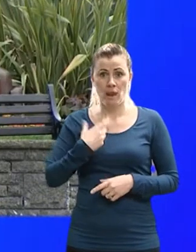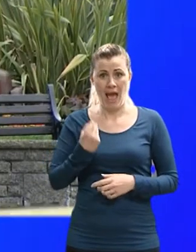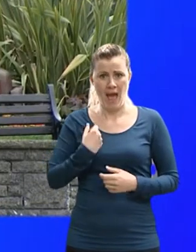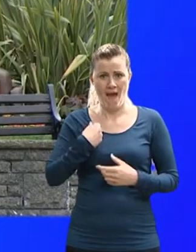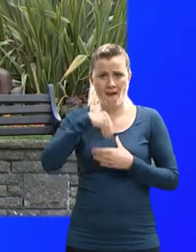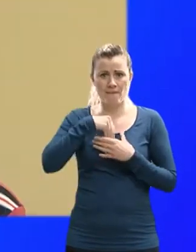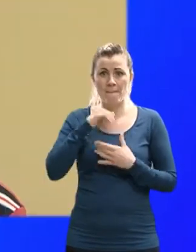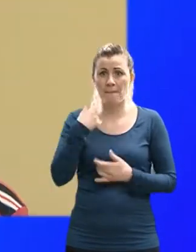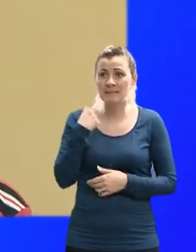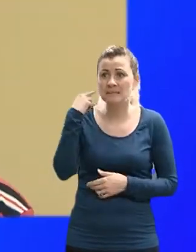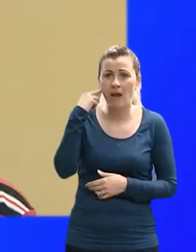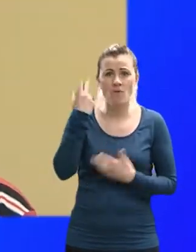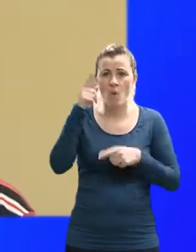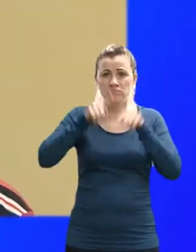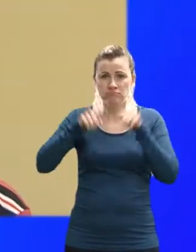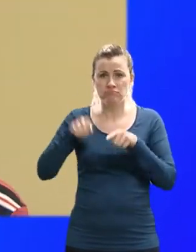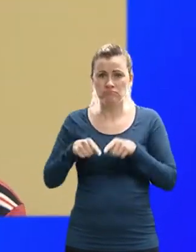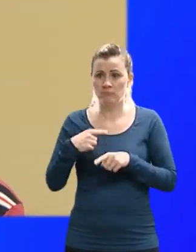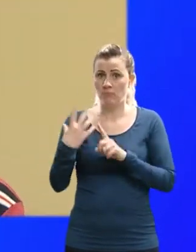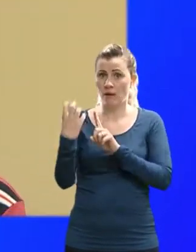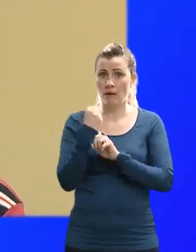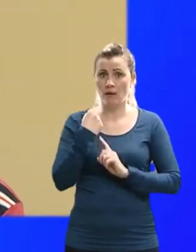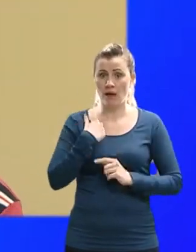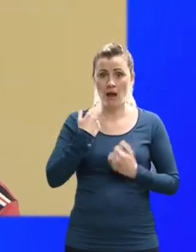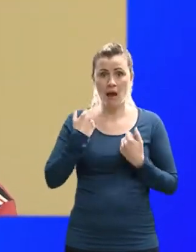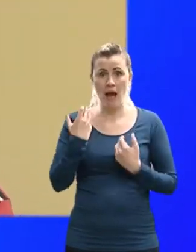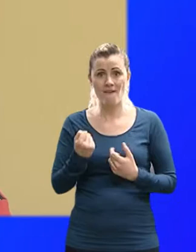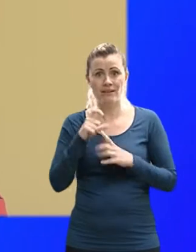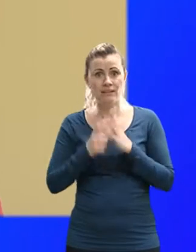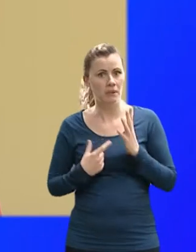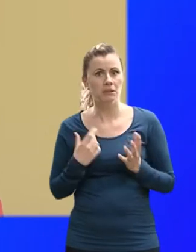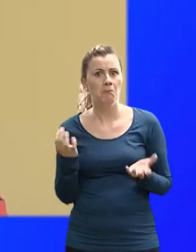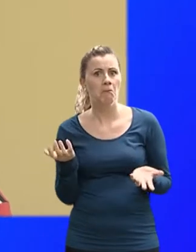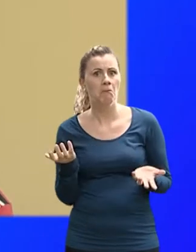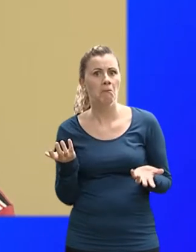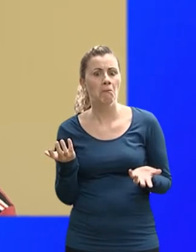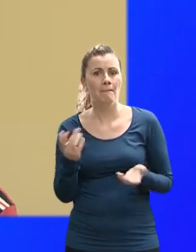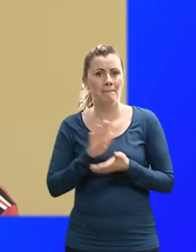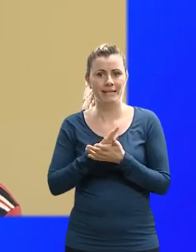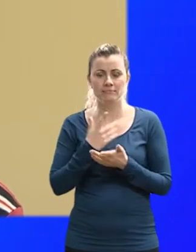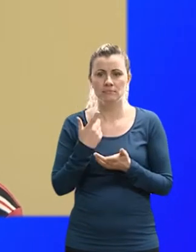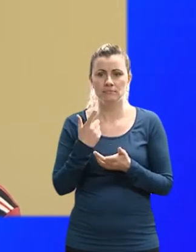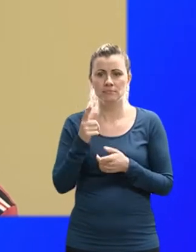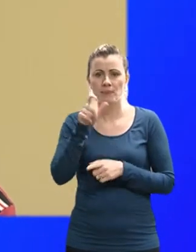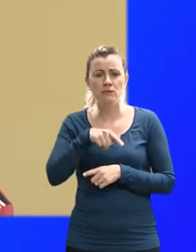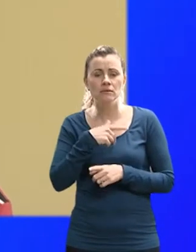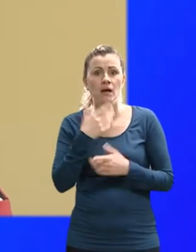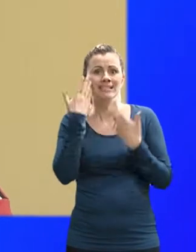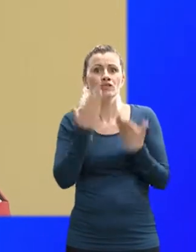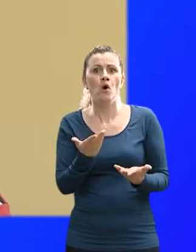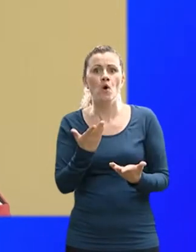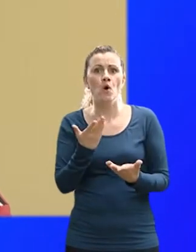about. A disability is not anything to be embarrassed about, all right? It's an unfortunate quirk of nature which puts us in this